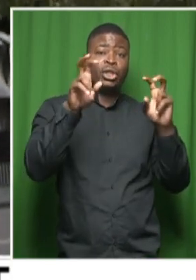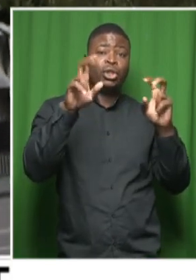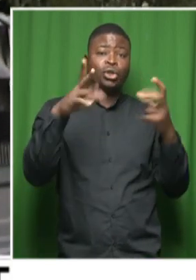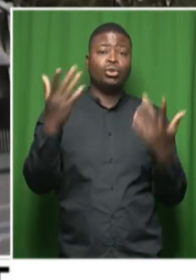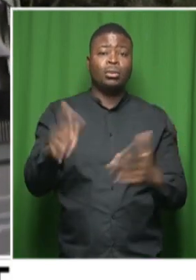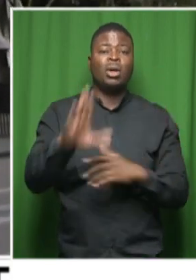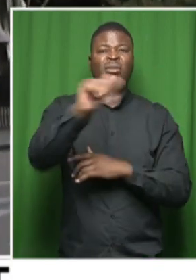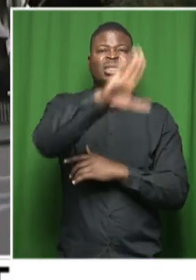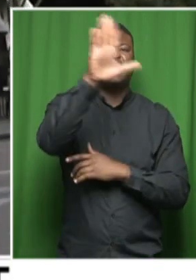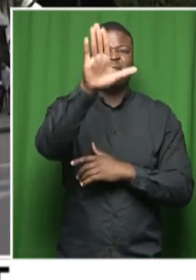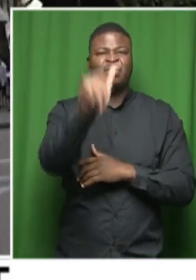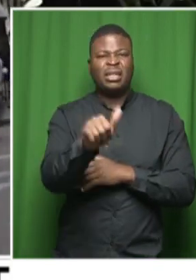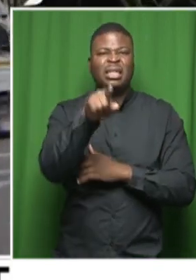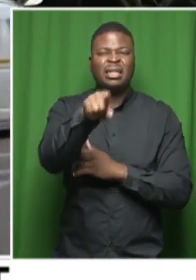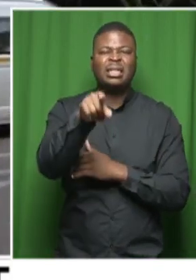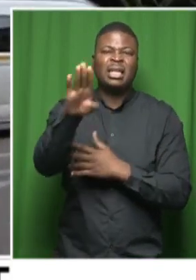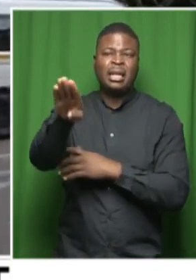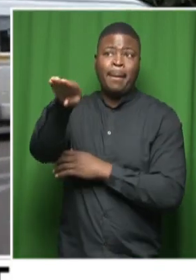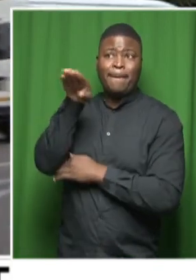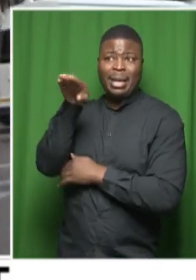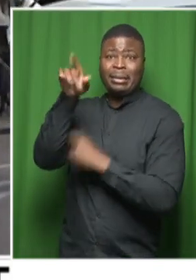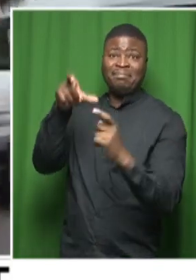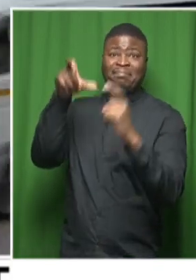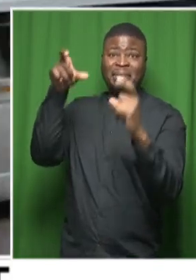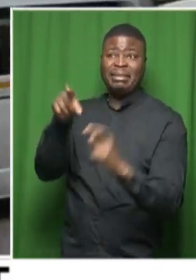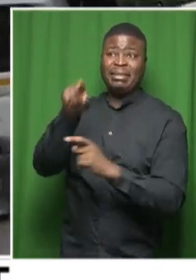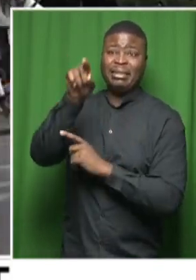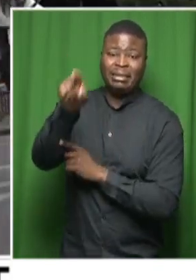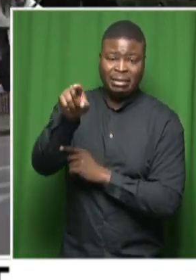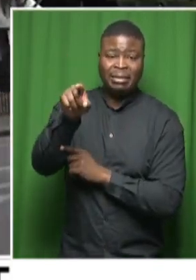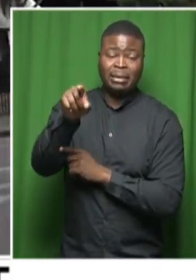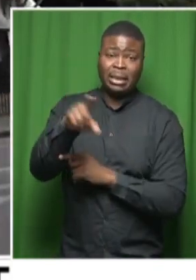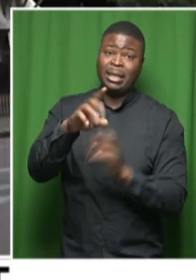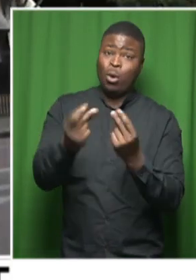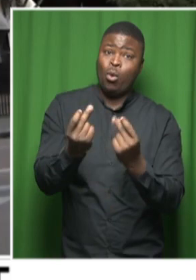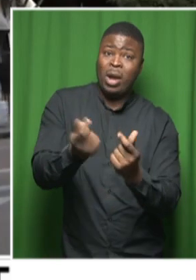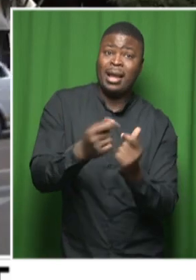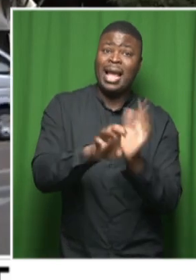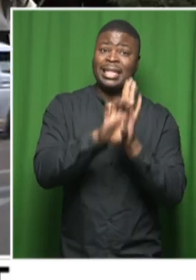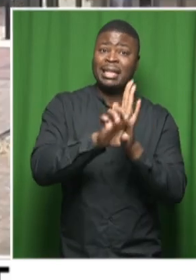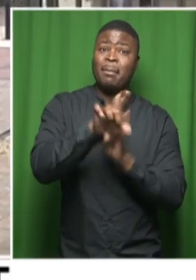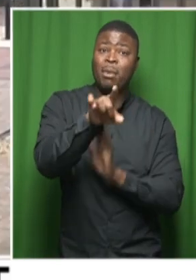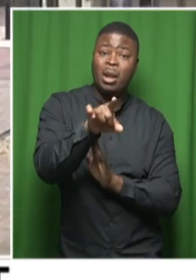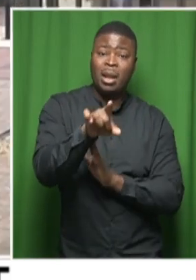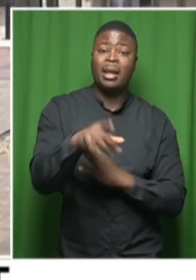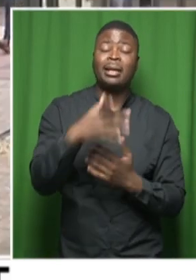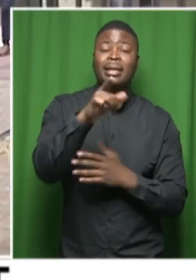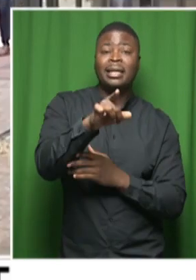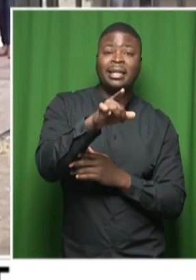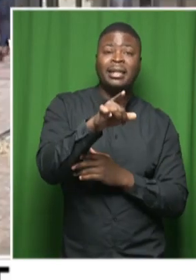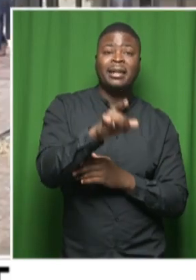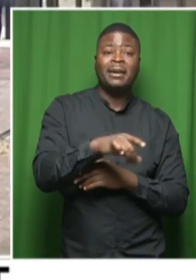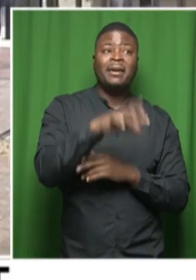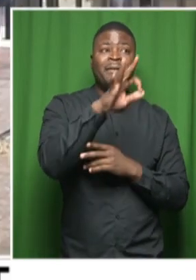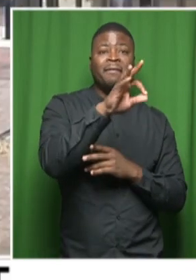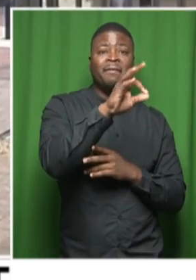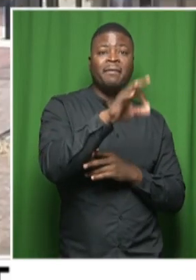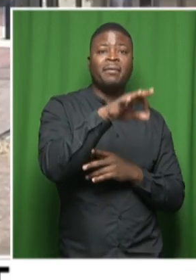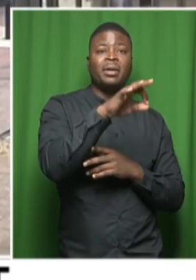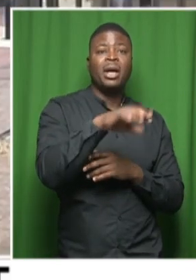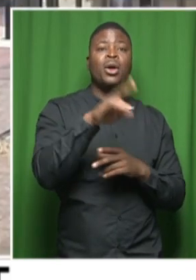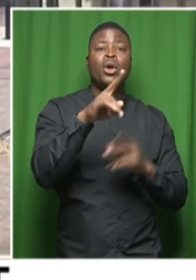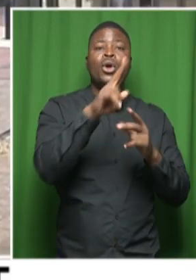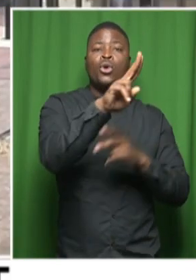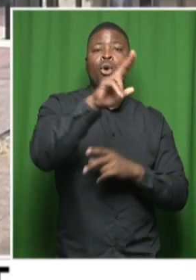Africa, which we're shooting ourselves in the foot, and I'm just going to make a quick example. Federal Reserve of US has a dual mandate.